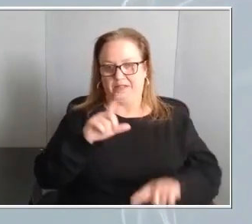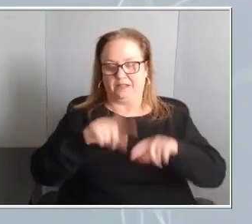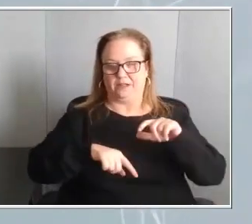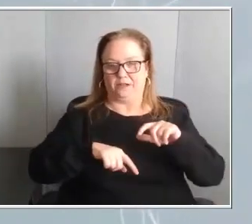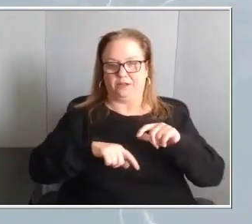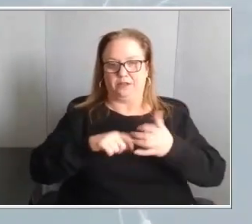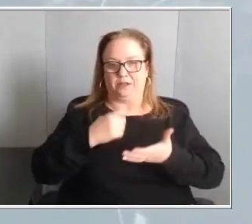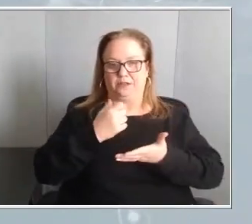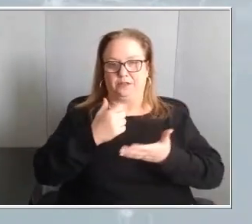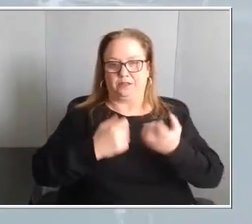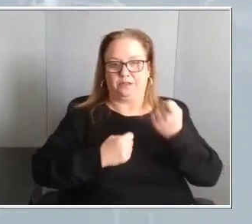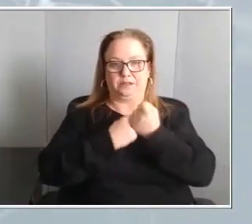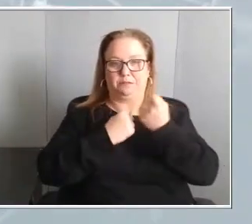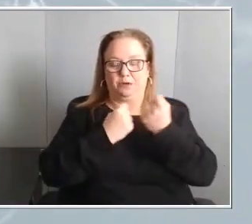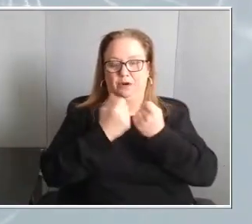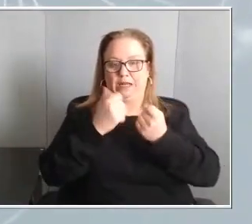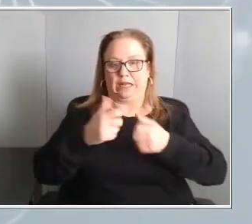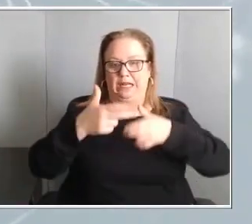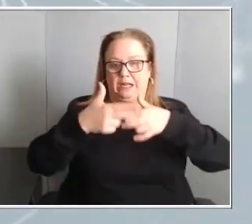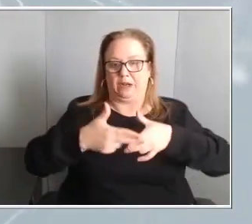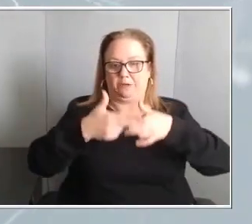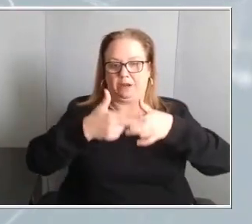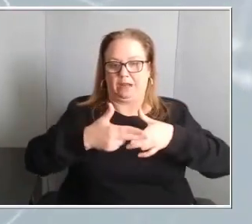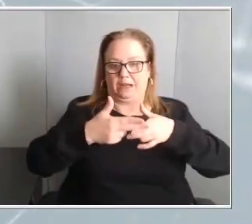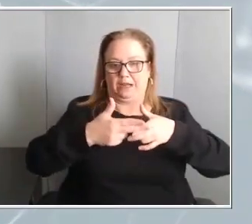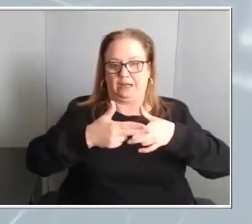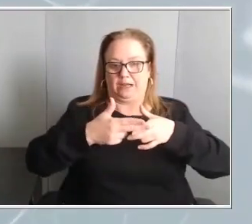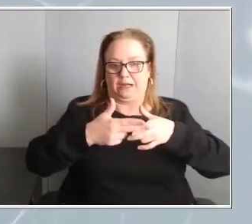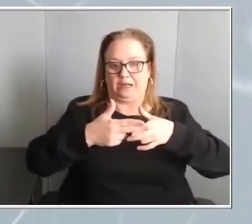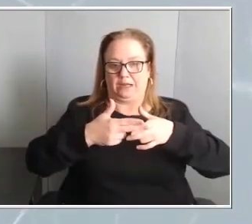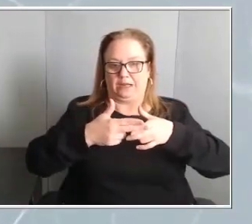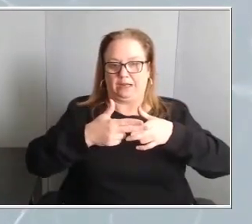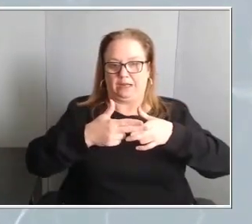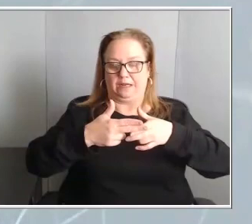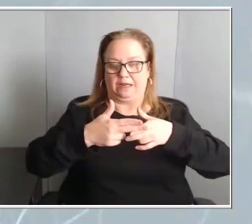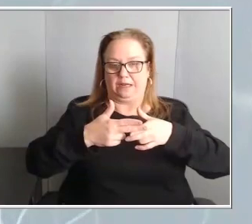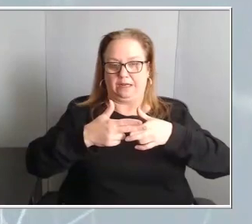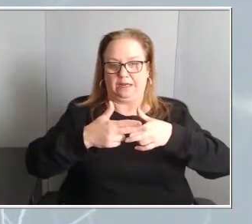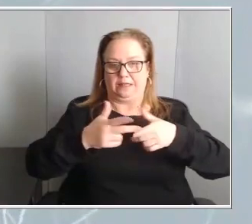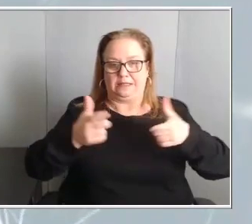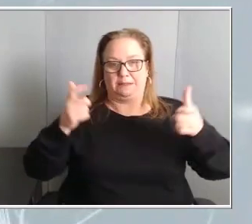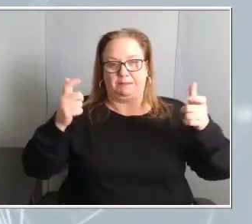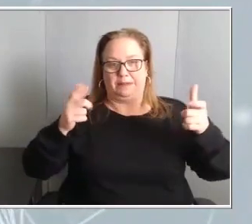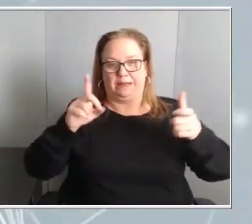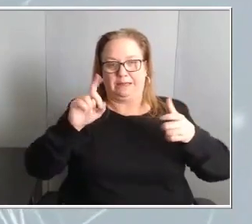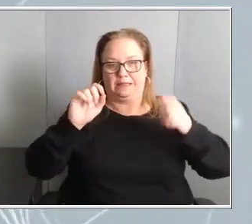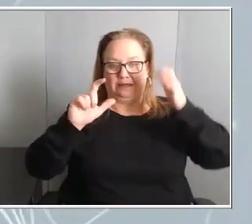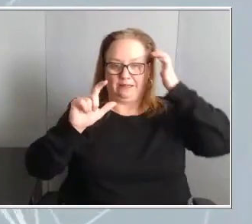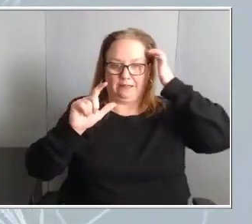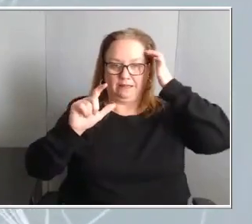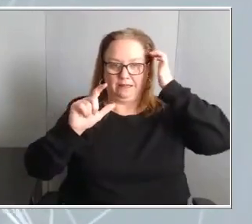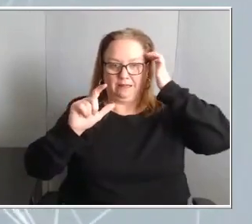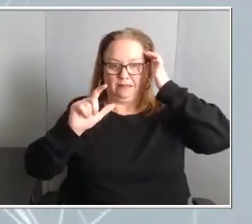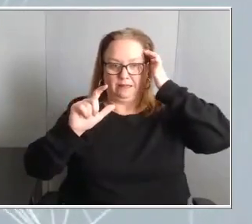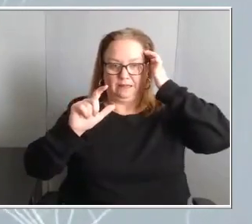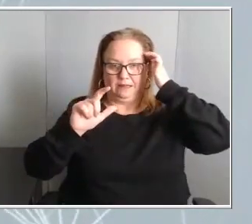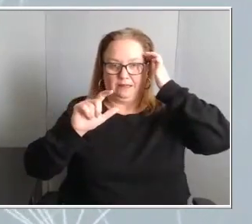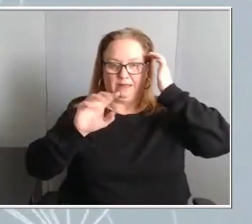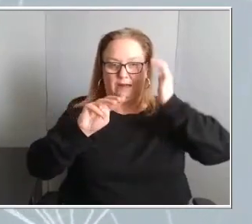support any weight on that left side. I think it probably unlikely. Yeah, that's a big darn deal. Okay, Michael and